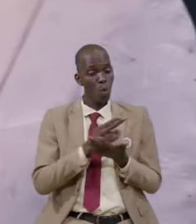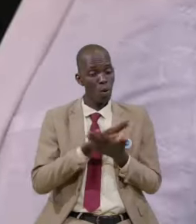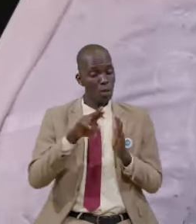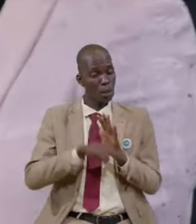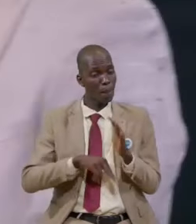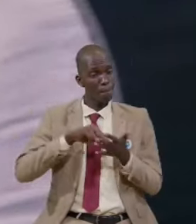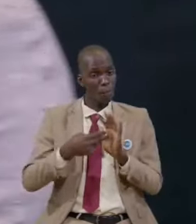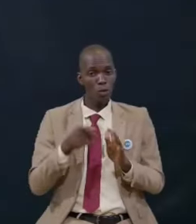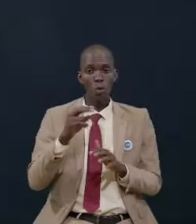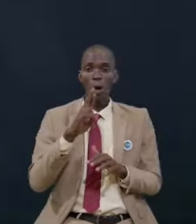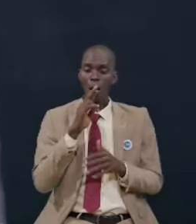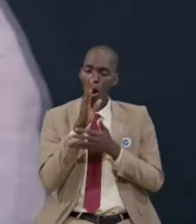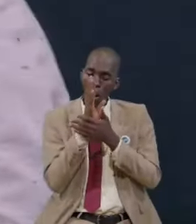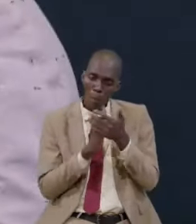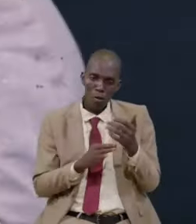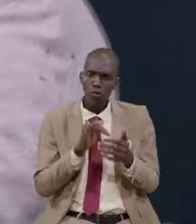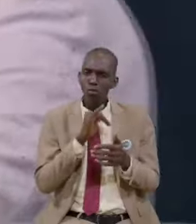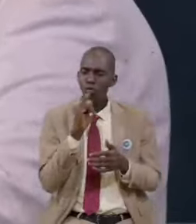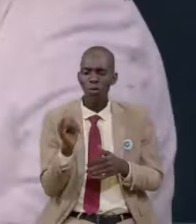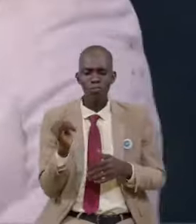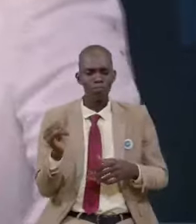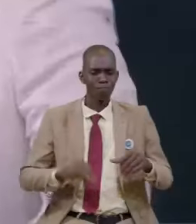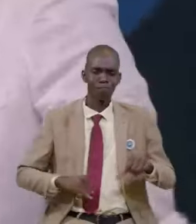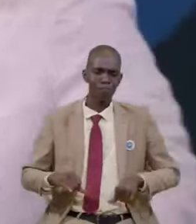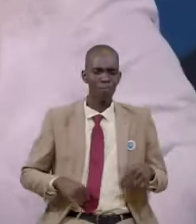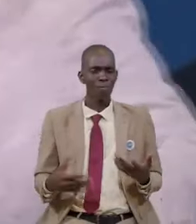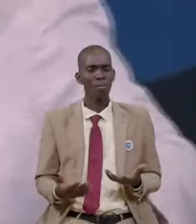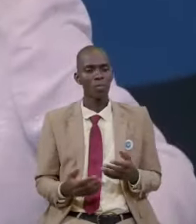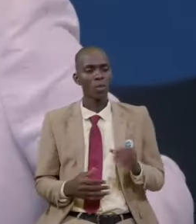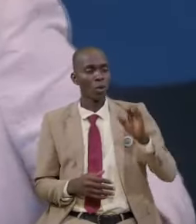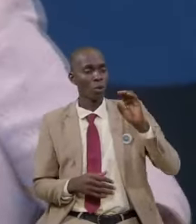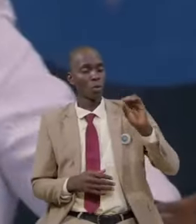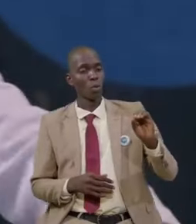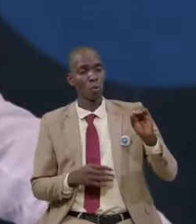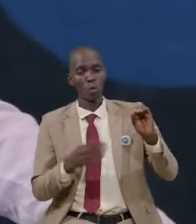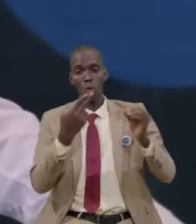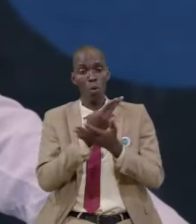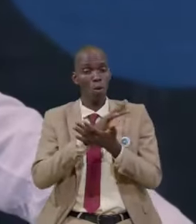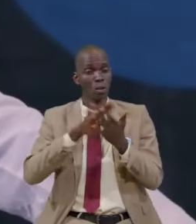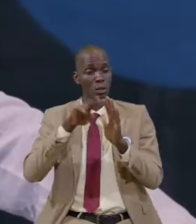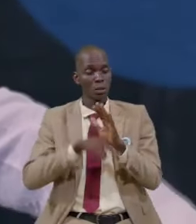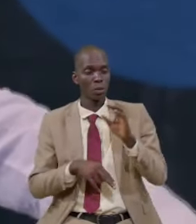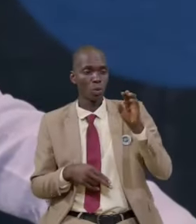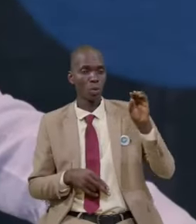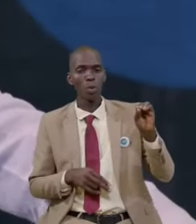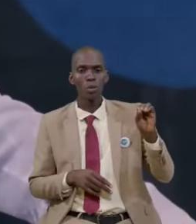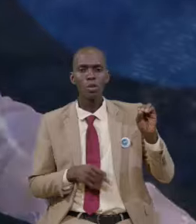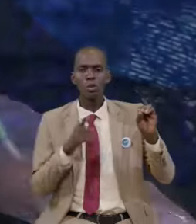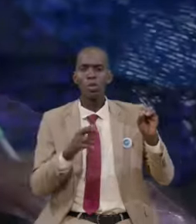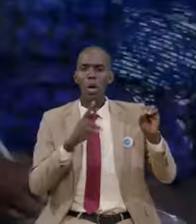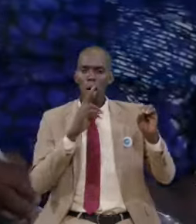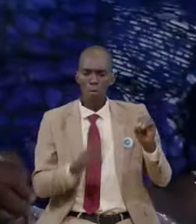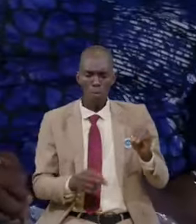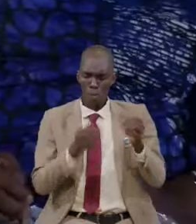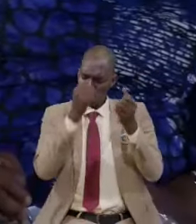not haughty. Oh, you are obedient and you are not obstinate. Obedient and not